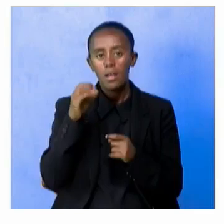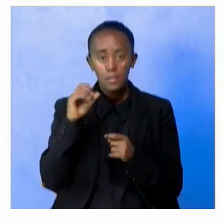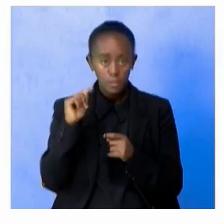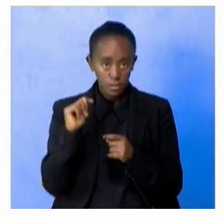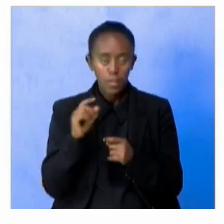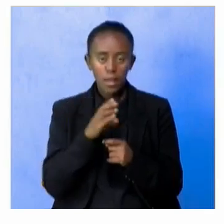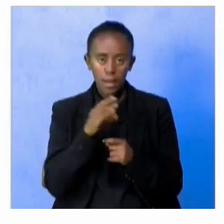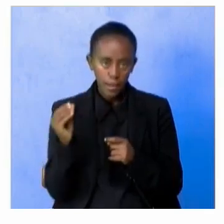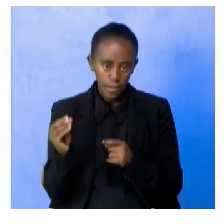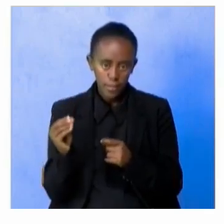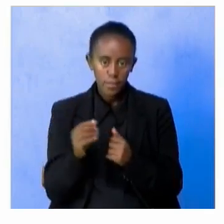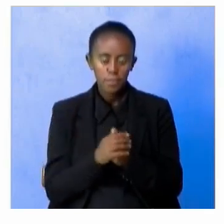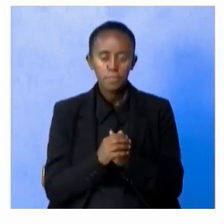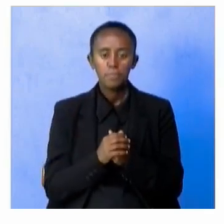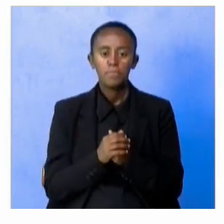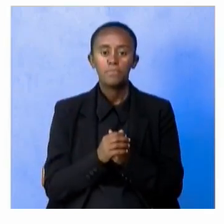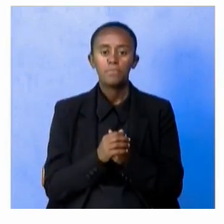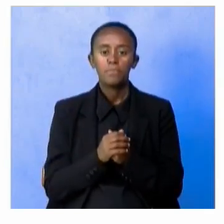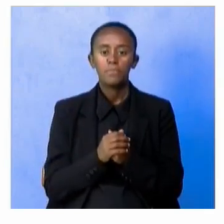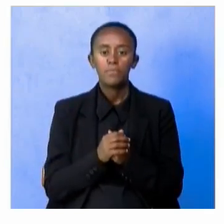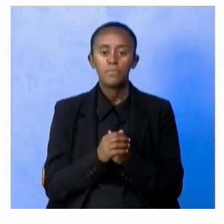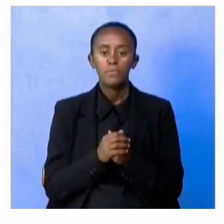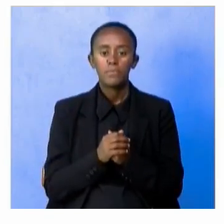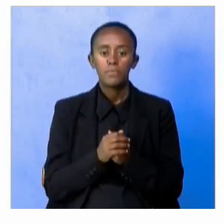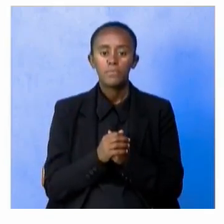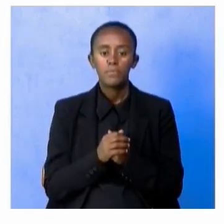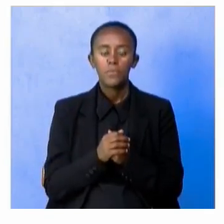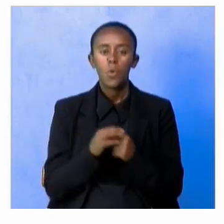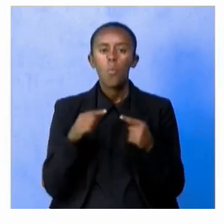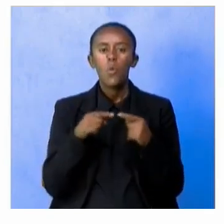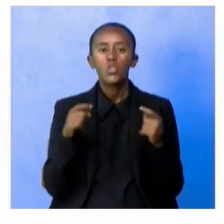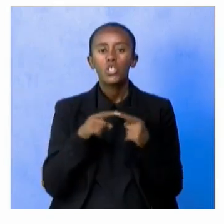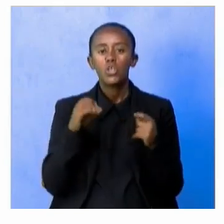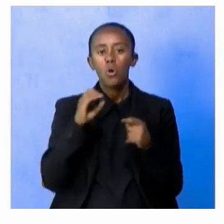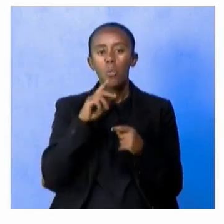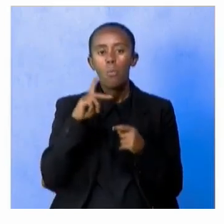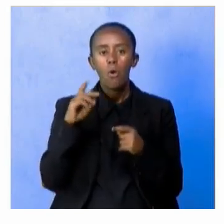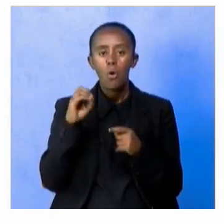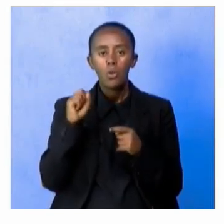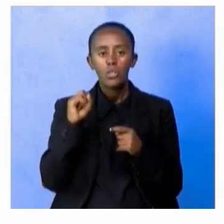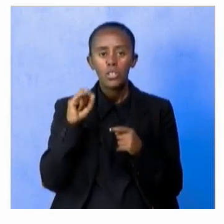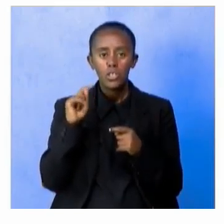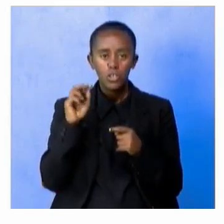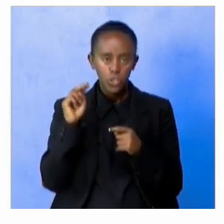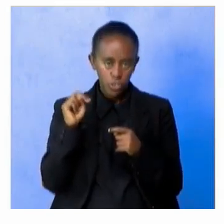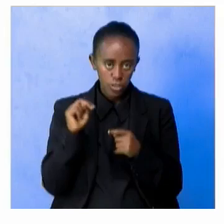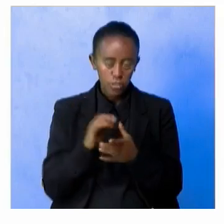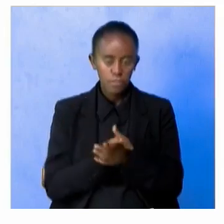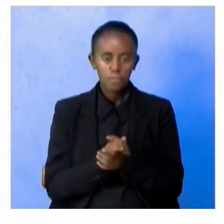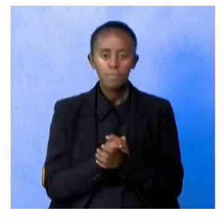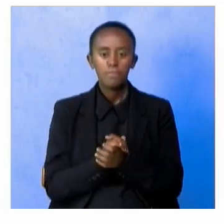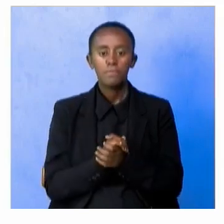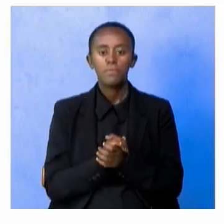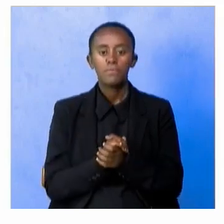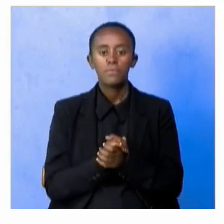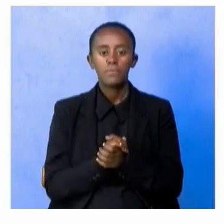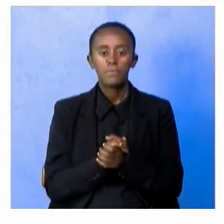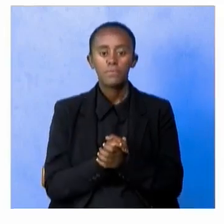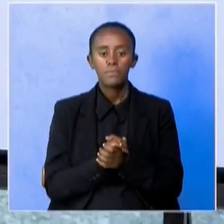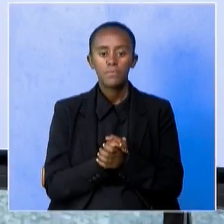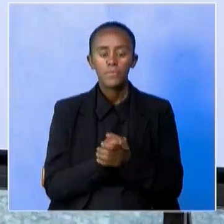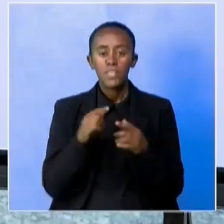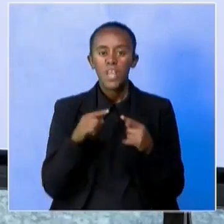and opposition.